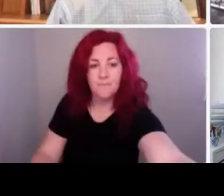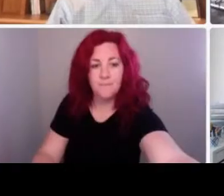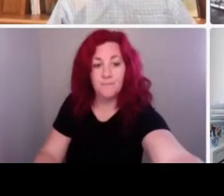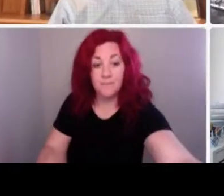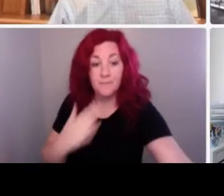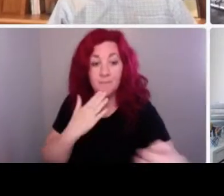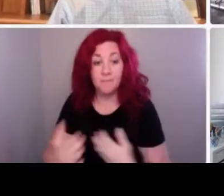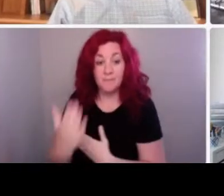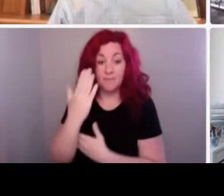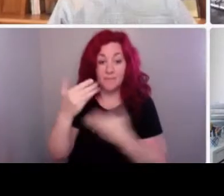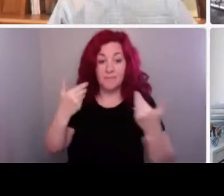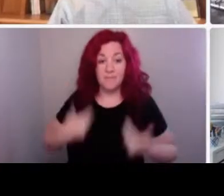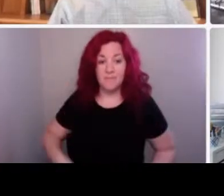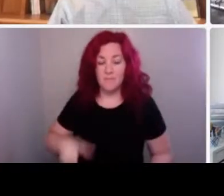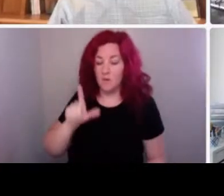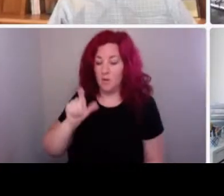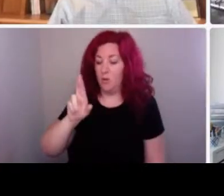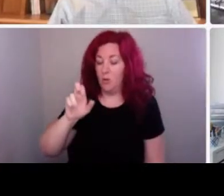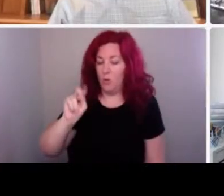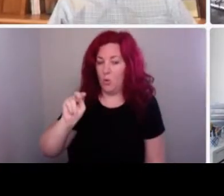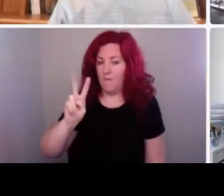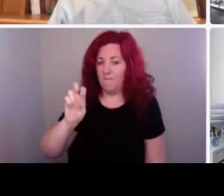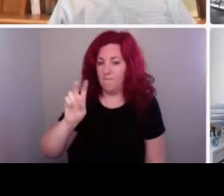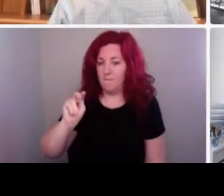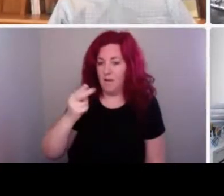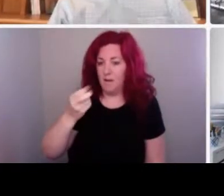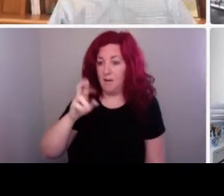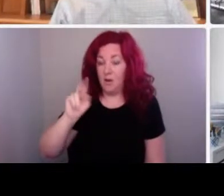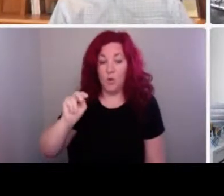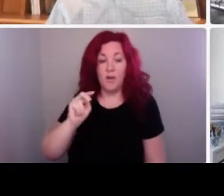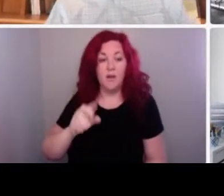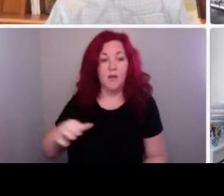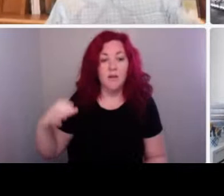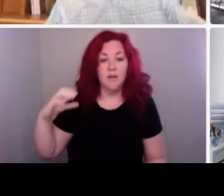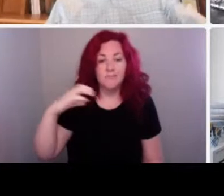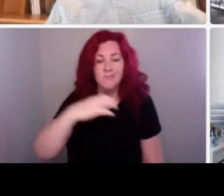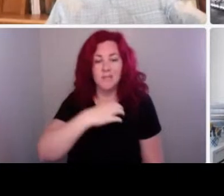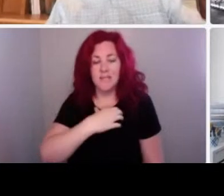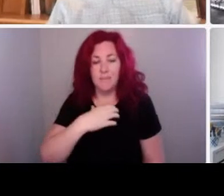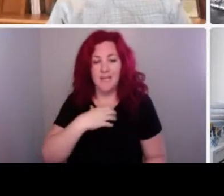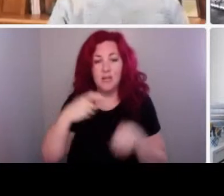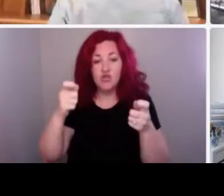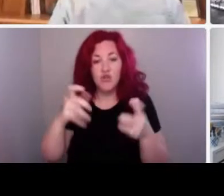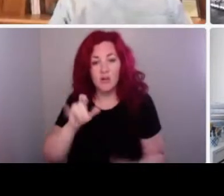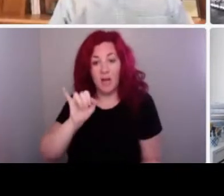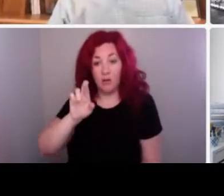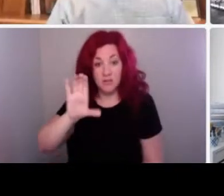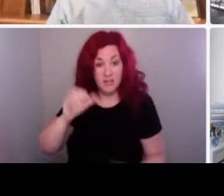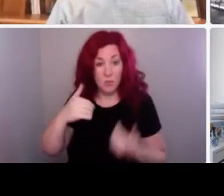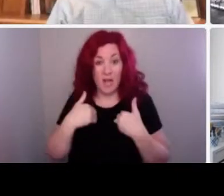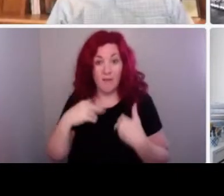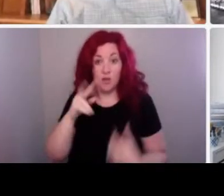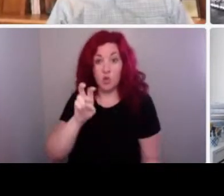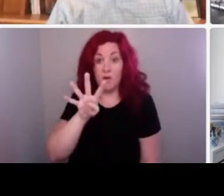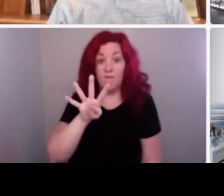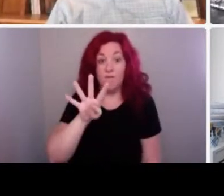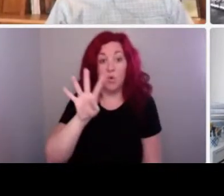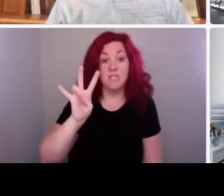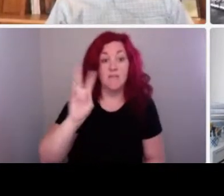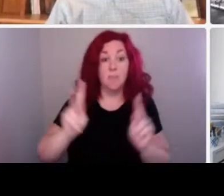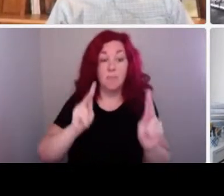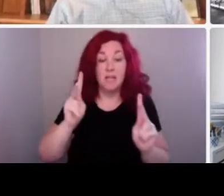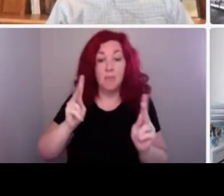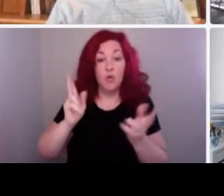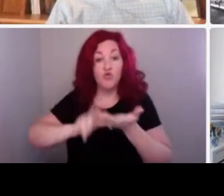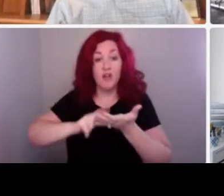my name is laurie van here and i'm the deputy director of the irc we have approximately 247 people who register to